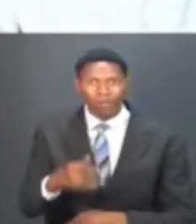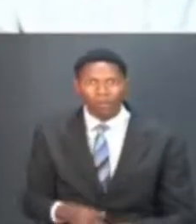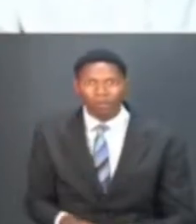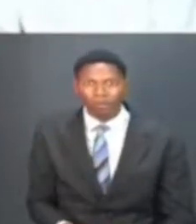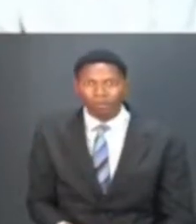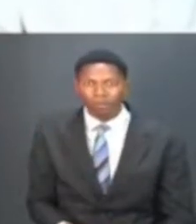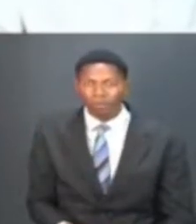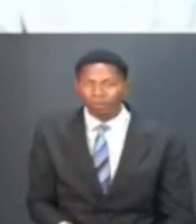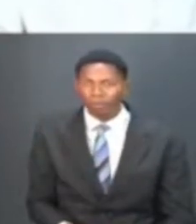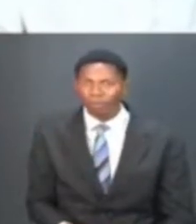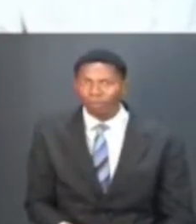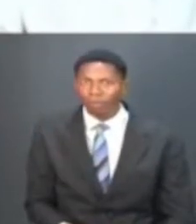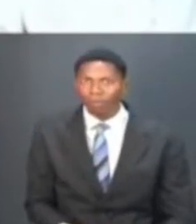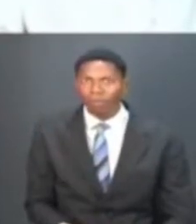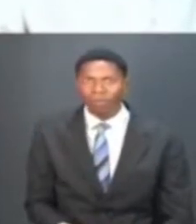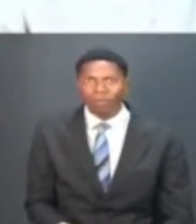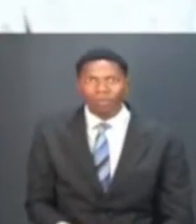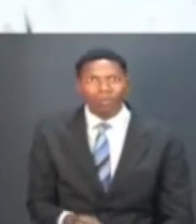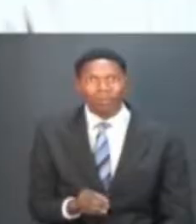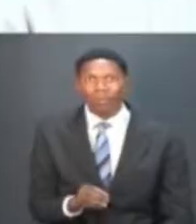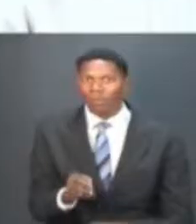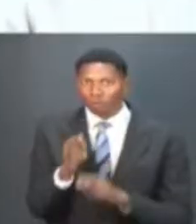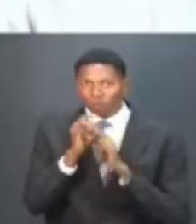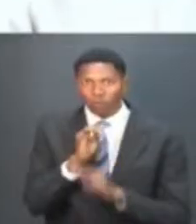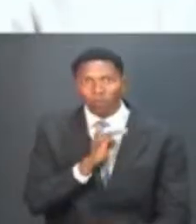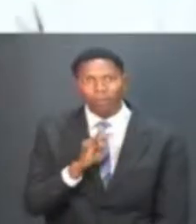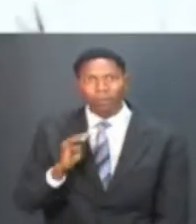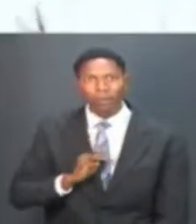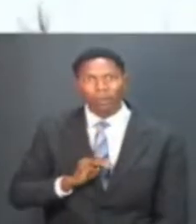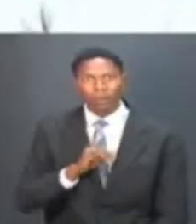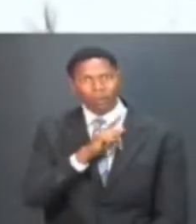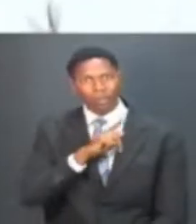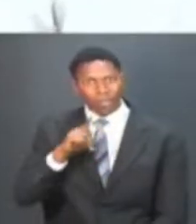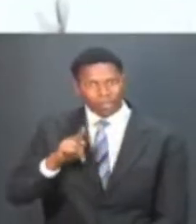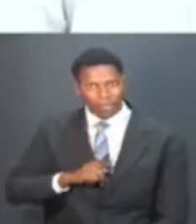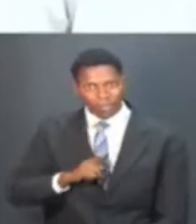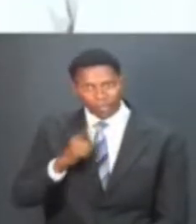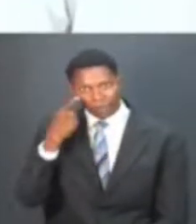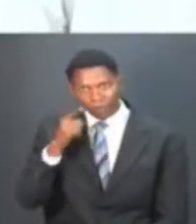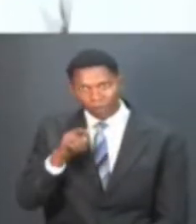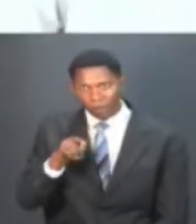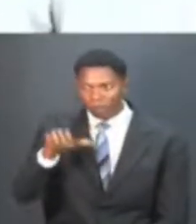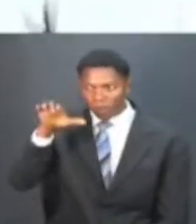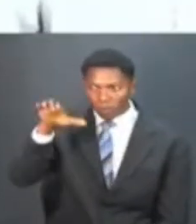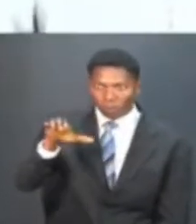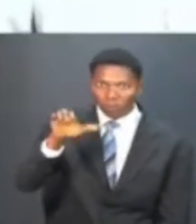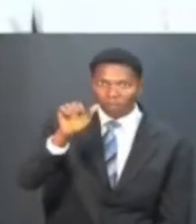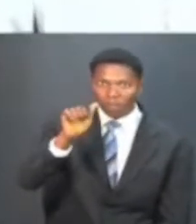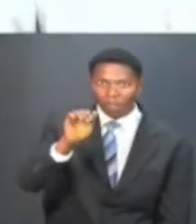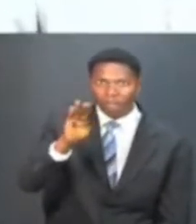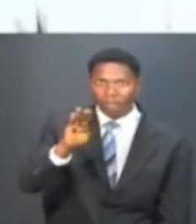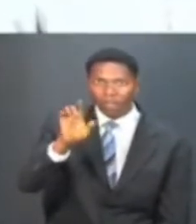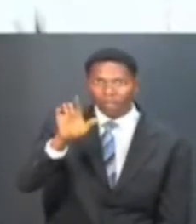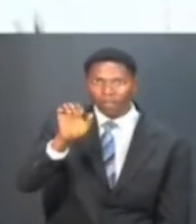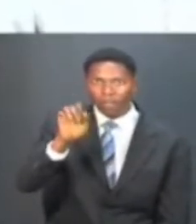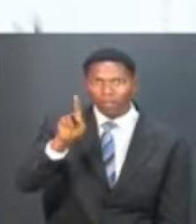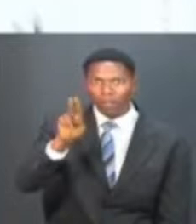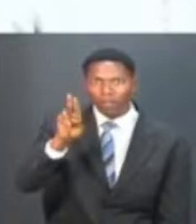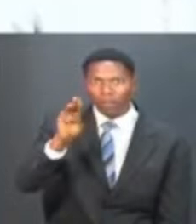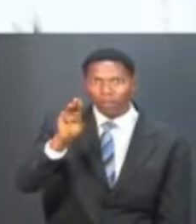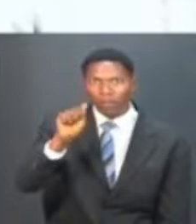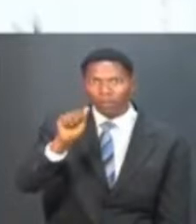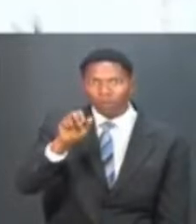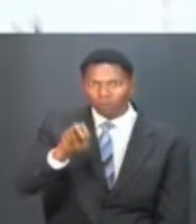thank the Honorable Member of Parliament for Ablekuma North for making such